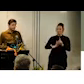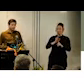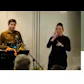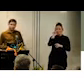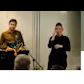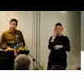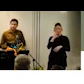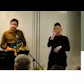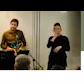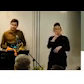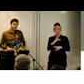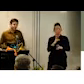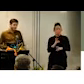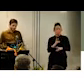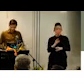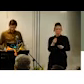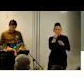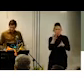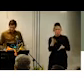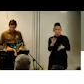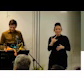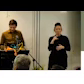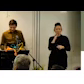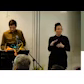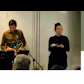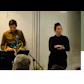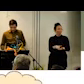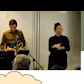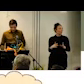tuned. Maybe in the future, everyone will be rocking themselves to sleep.